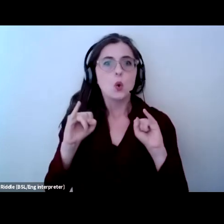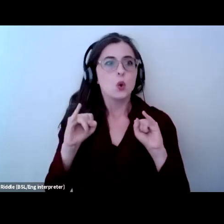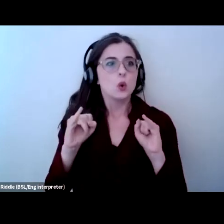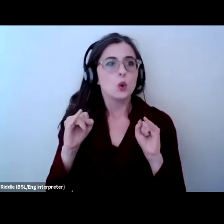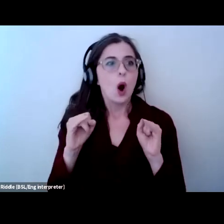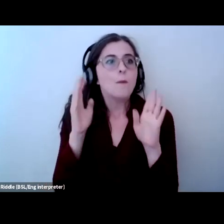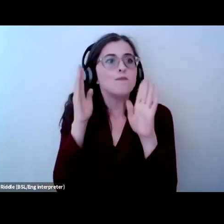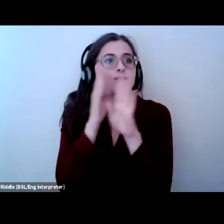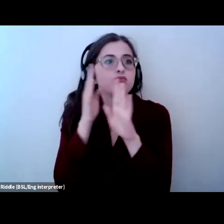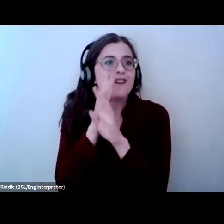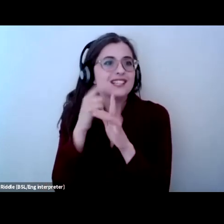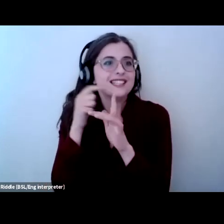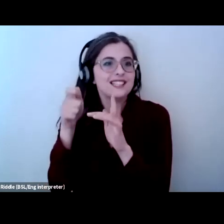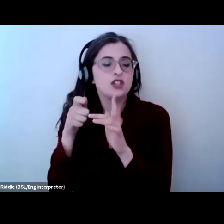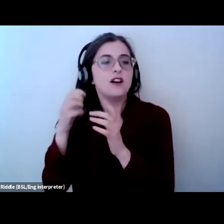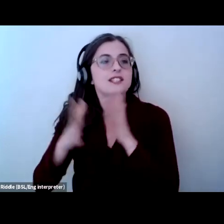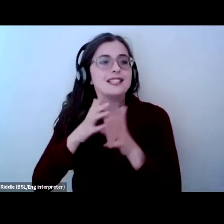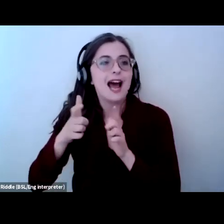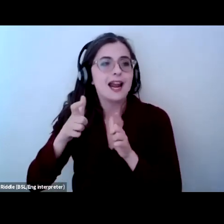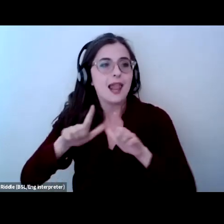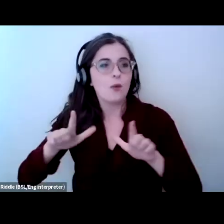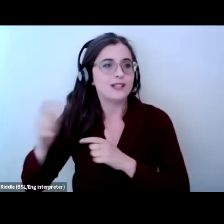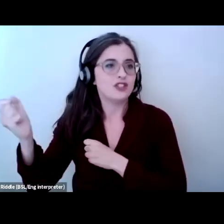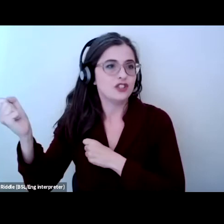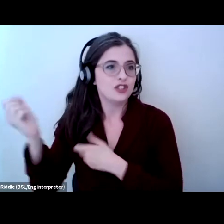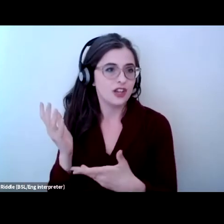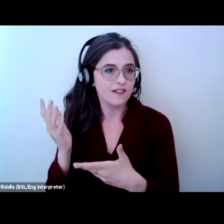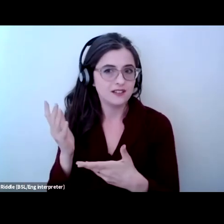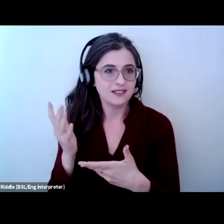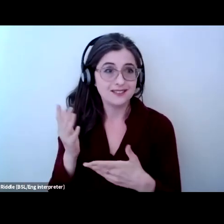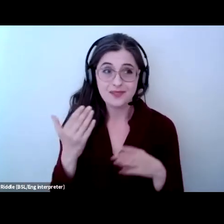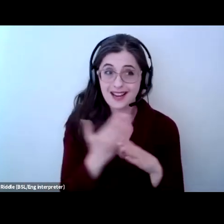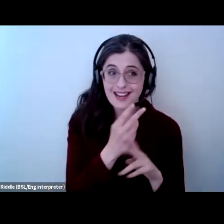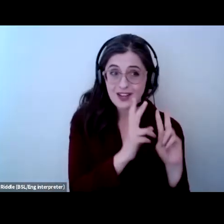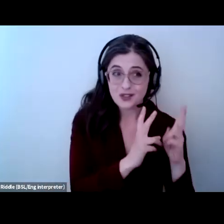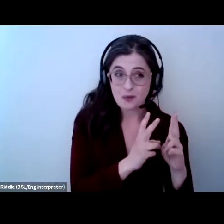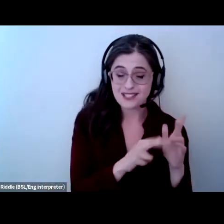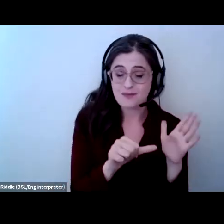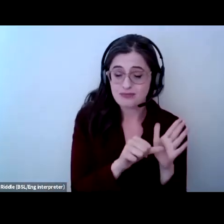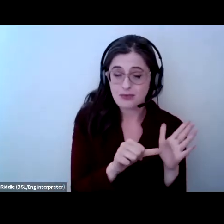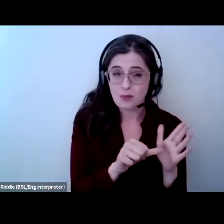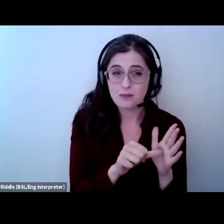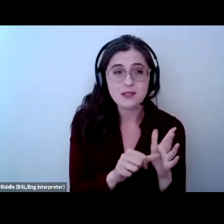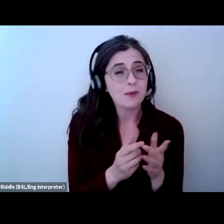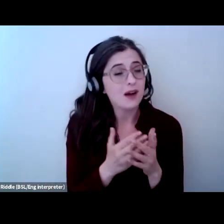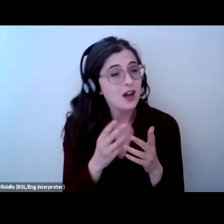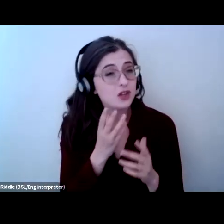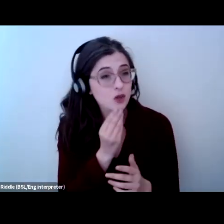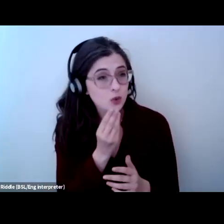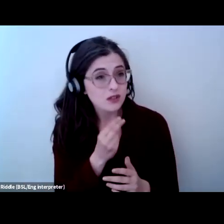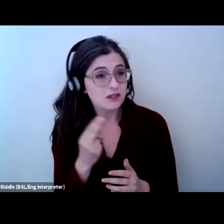interpreting services, which caused a lot of problems for workers, interpreters, and a lot of problems for users as